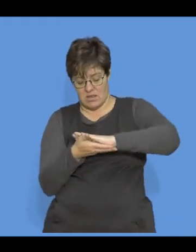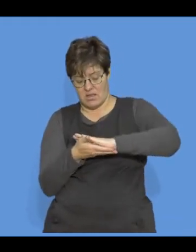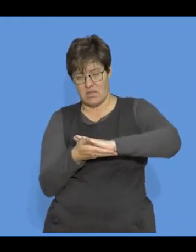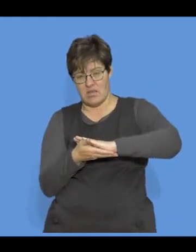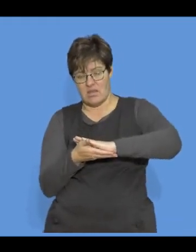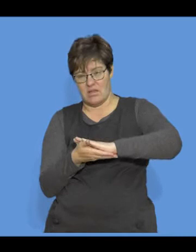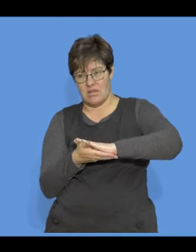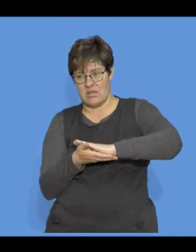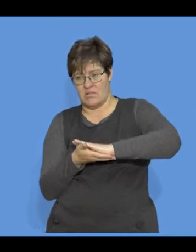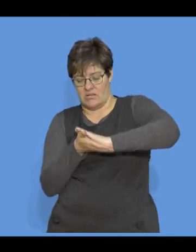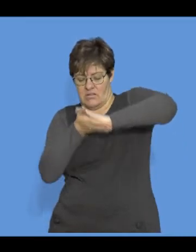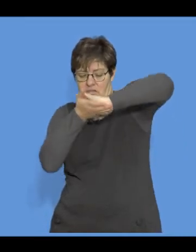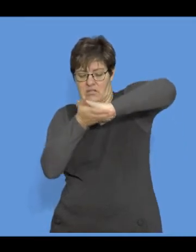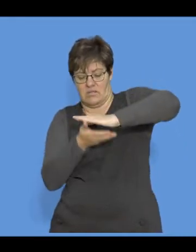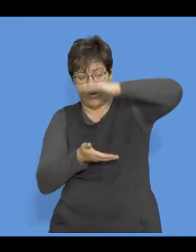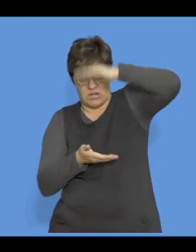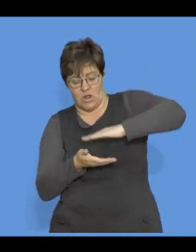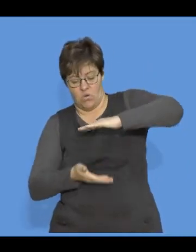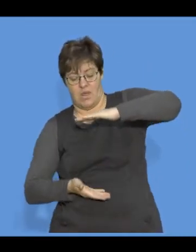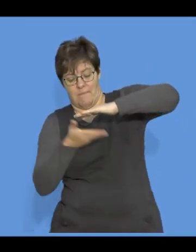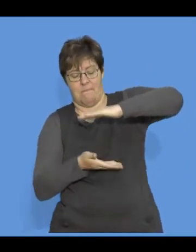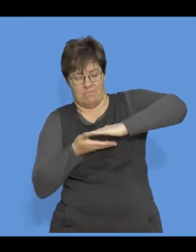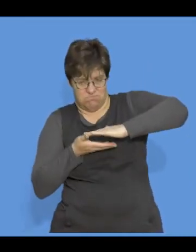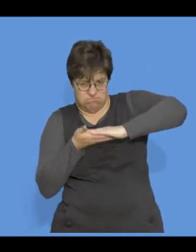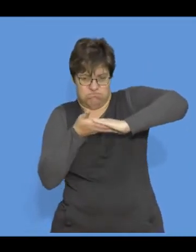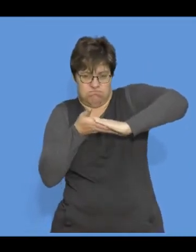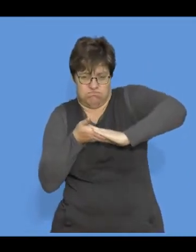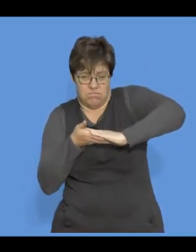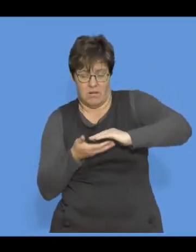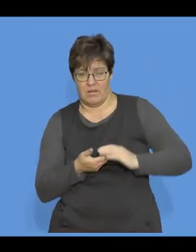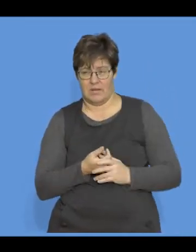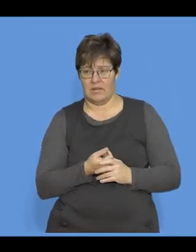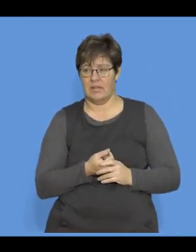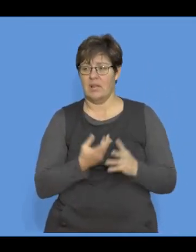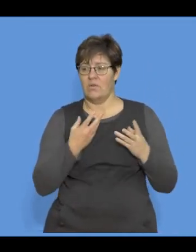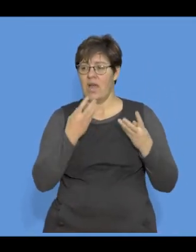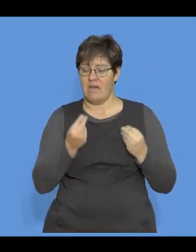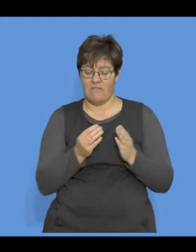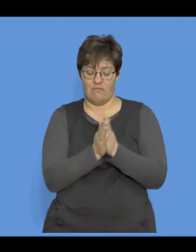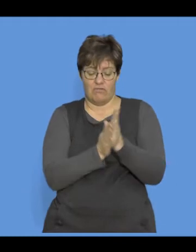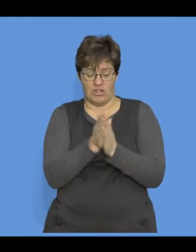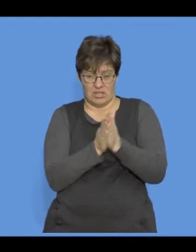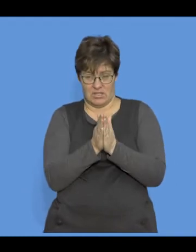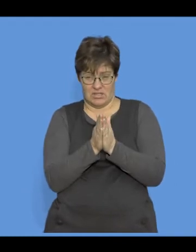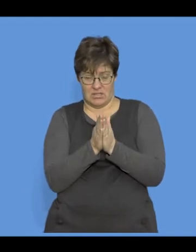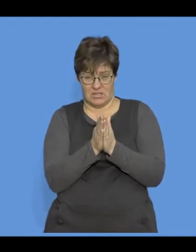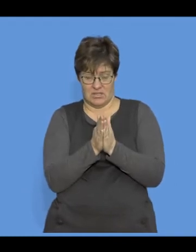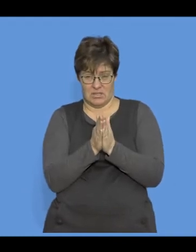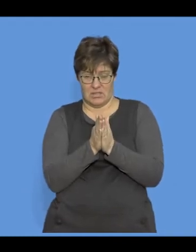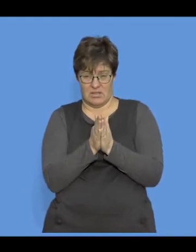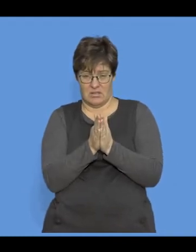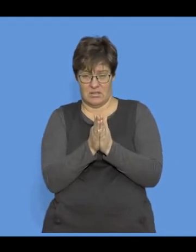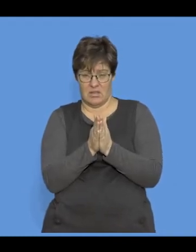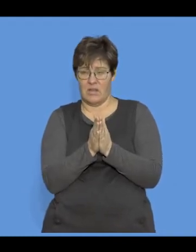opposite direction to the applied force. So if we had a frictionless surface, then we can make